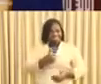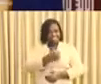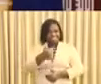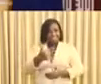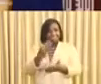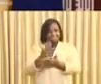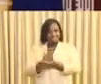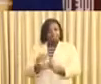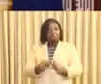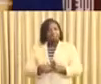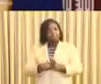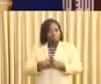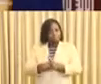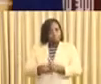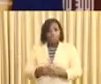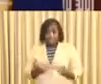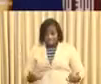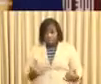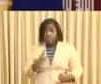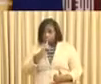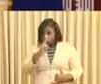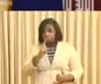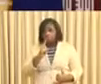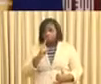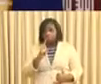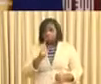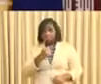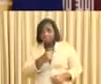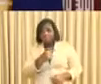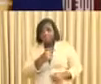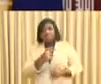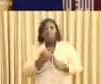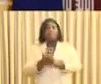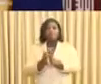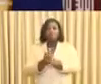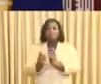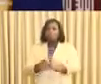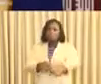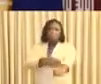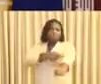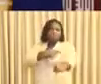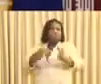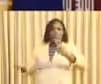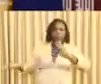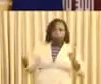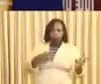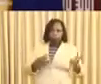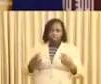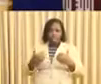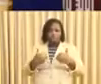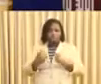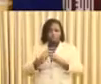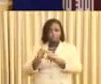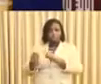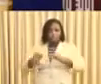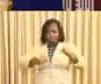that this will be a long war, broken up into several battles. Indeed,